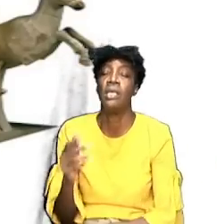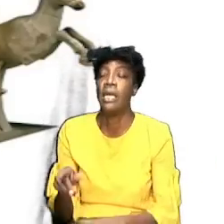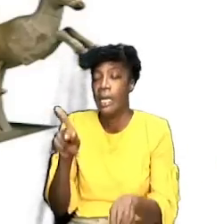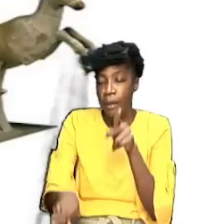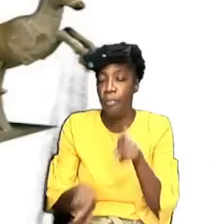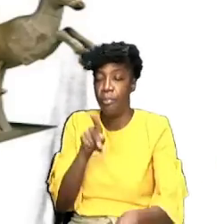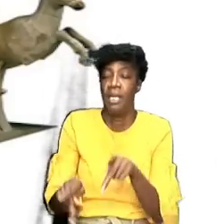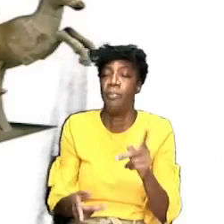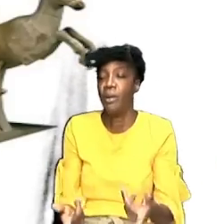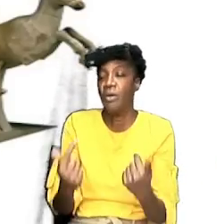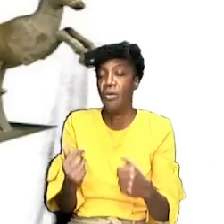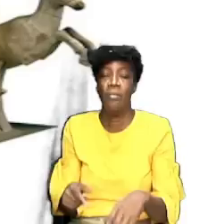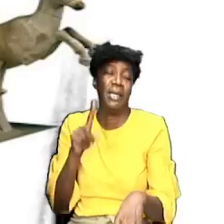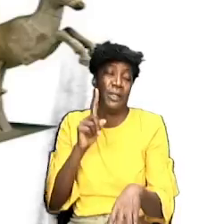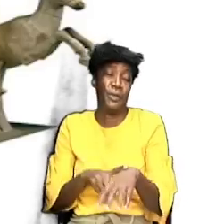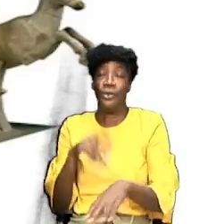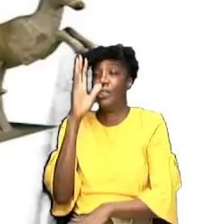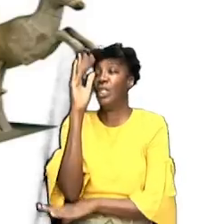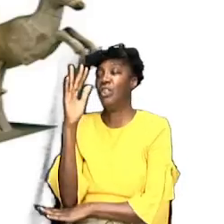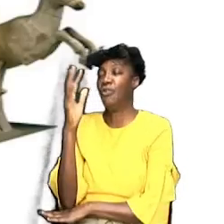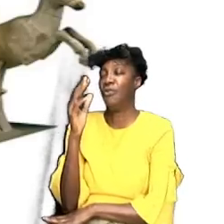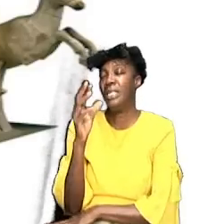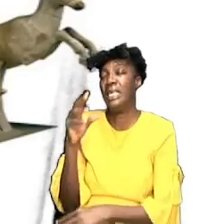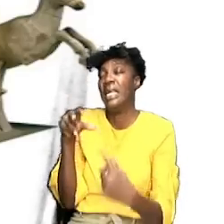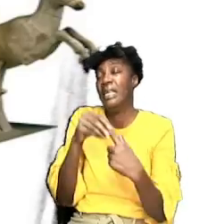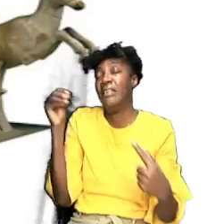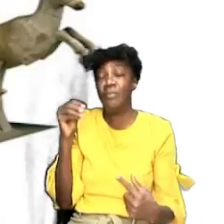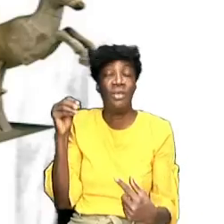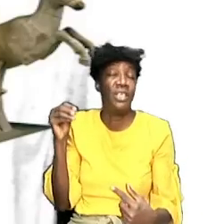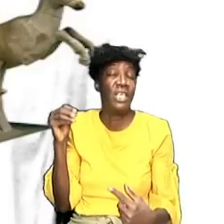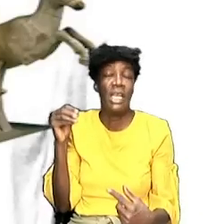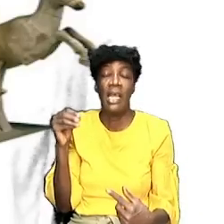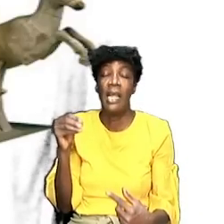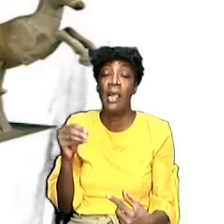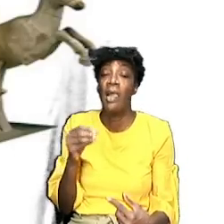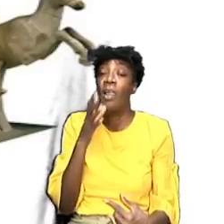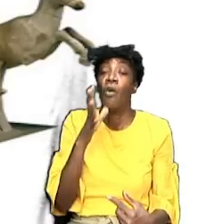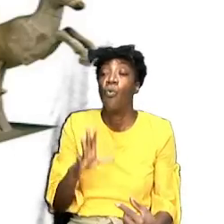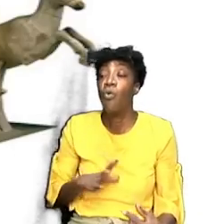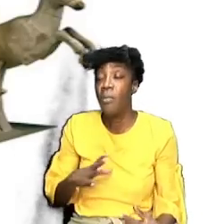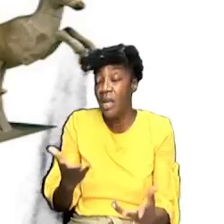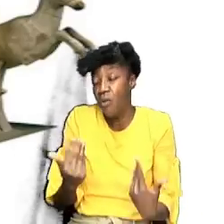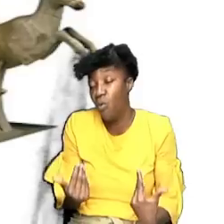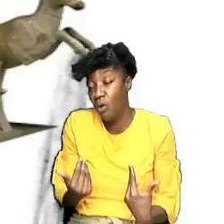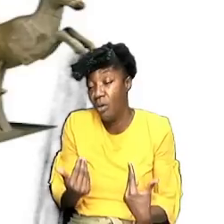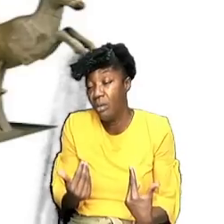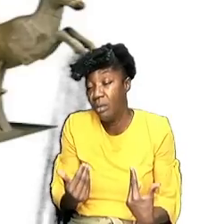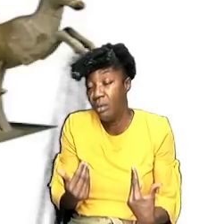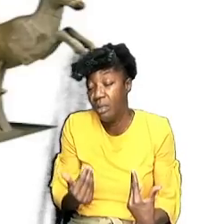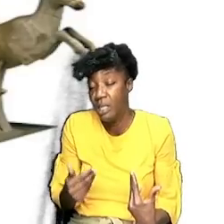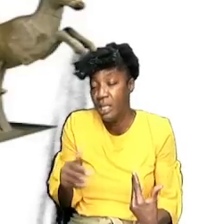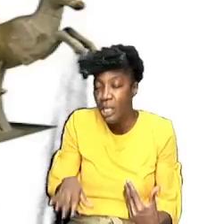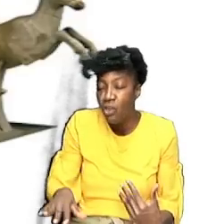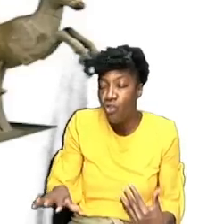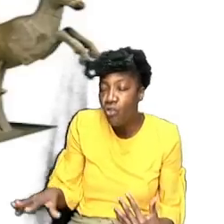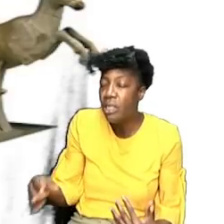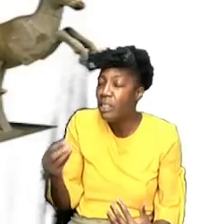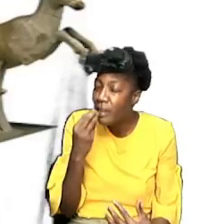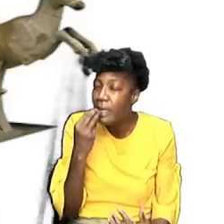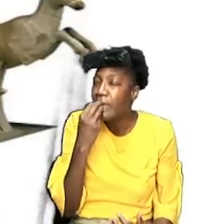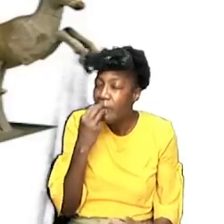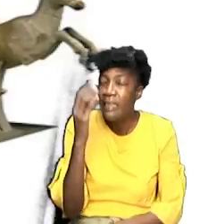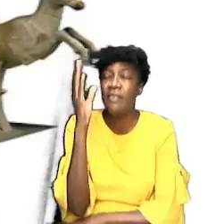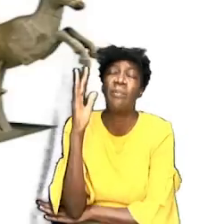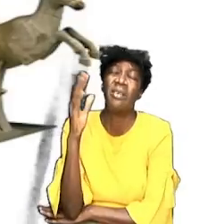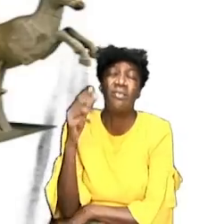and they wanted to touch the tree, especially women who wanted to have children would have come and they would touch the tree or eat from the tree,